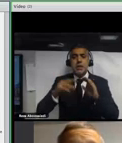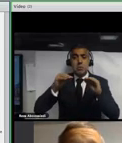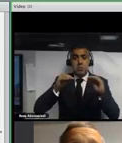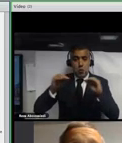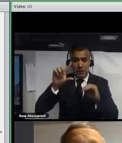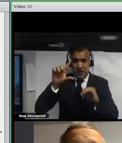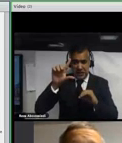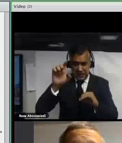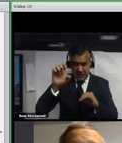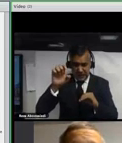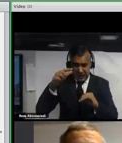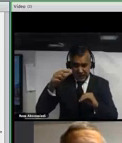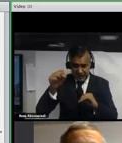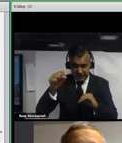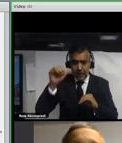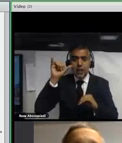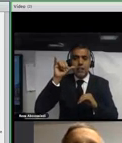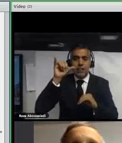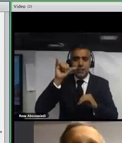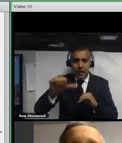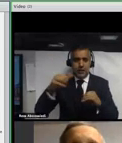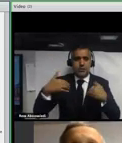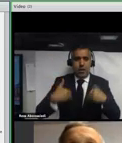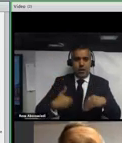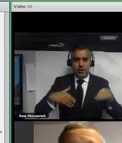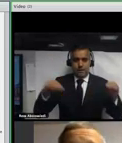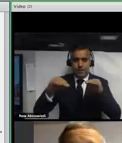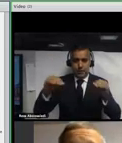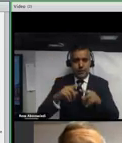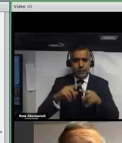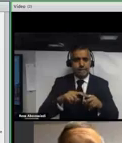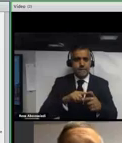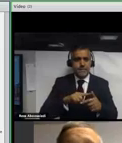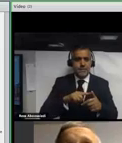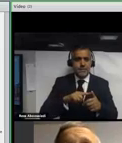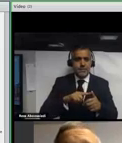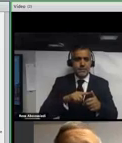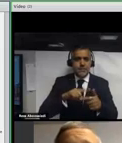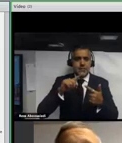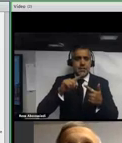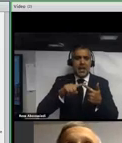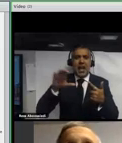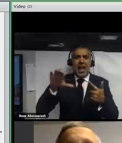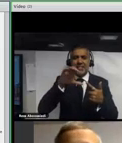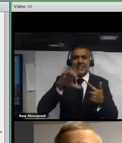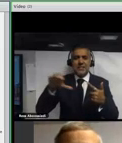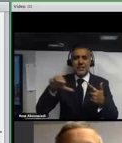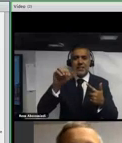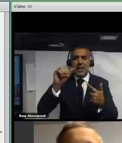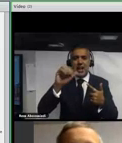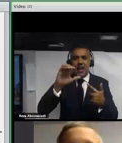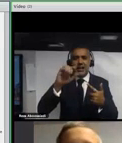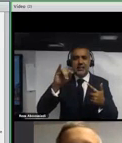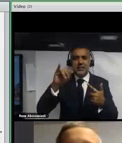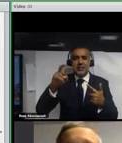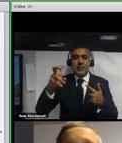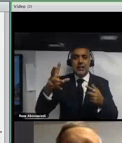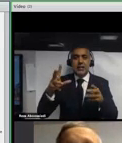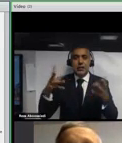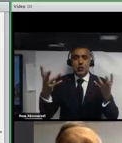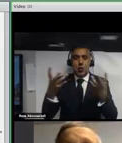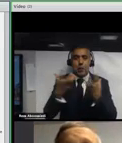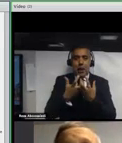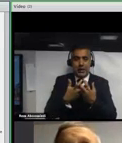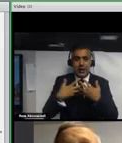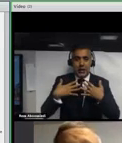legs. Right? That's a body function and a structure. An activity is combining body functions and structures